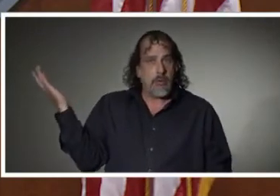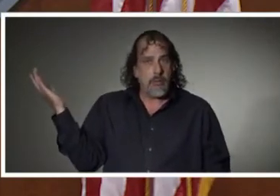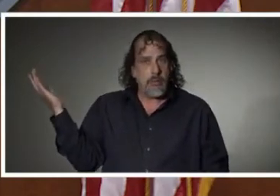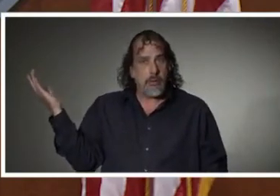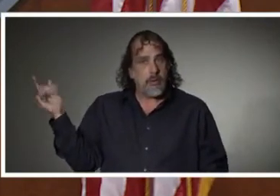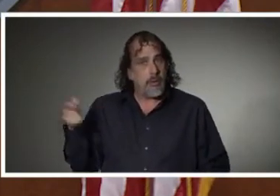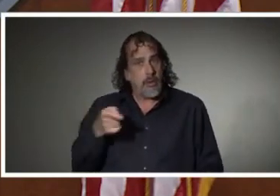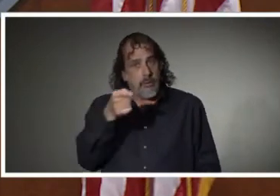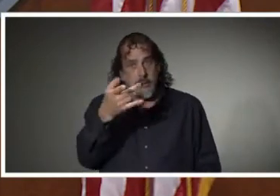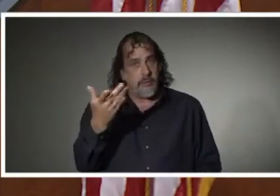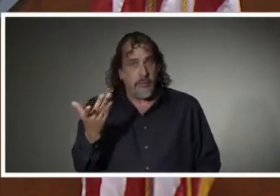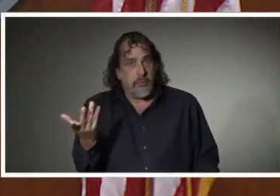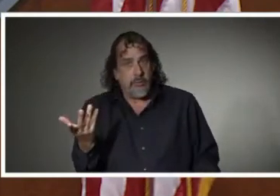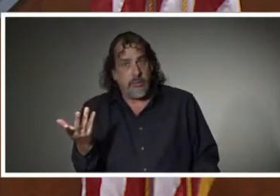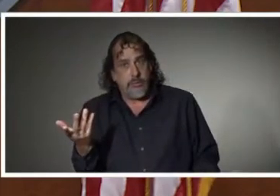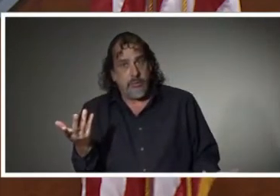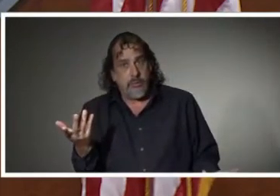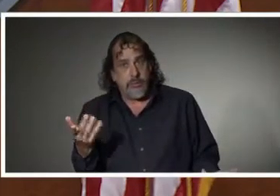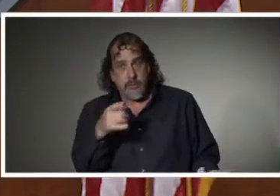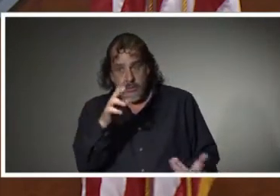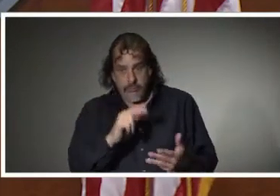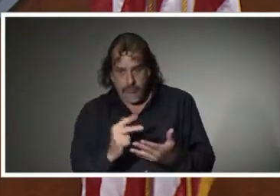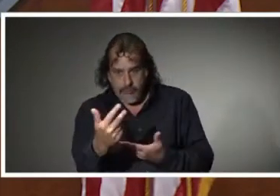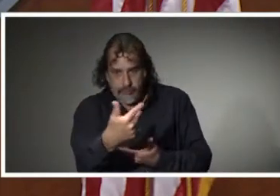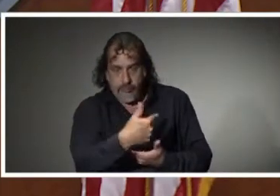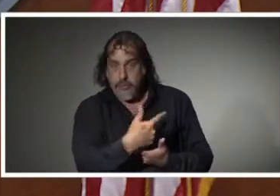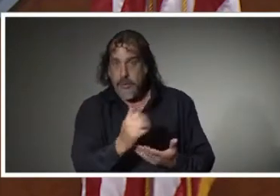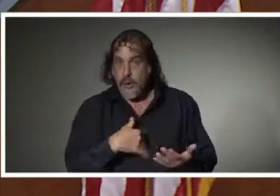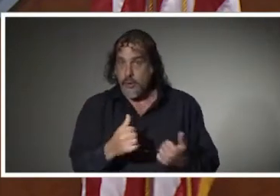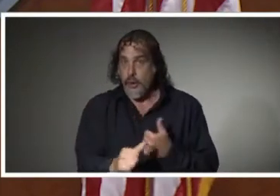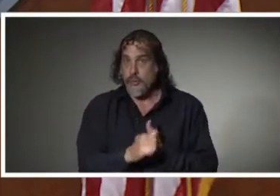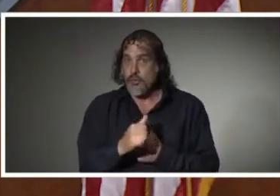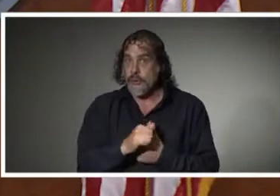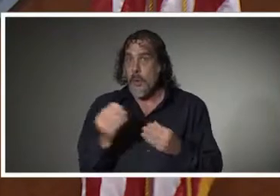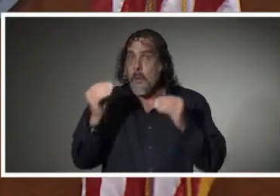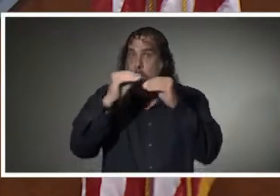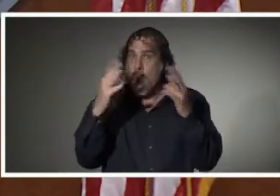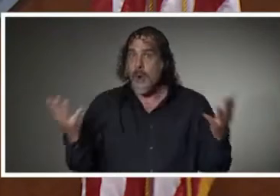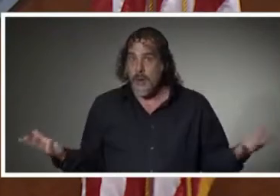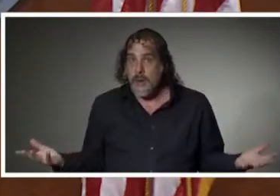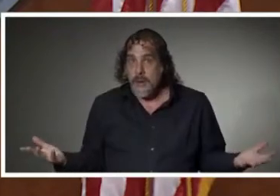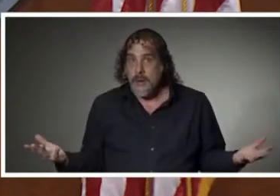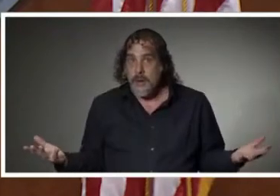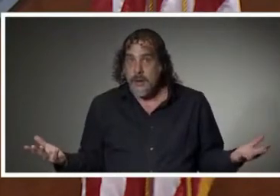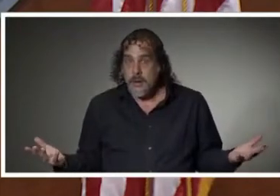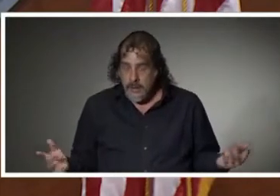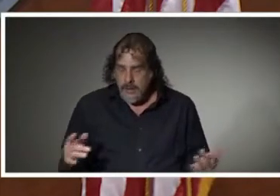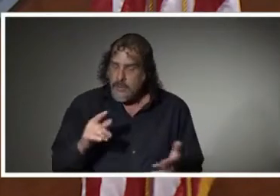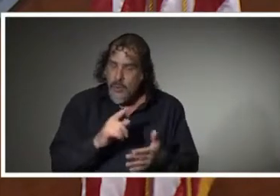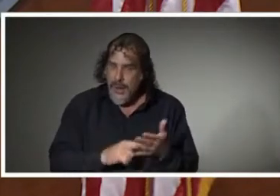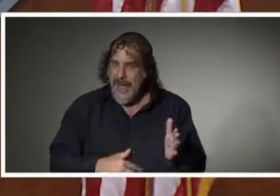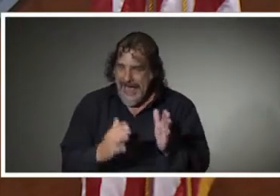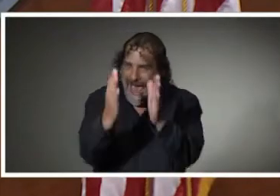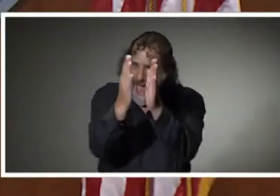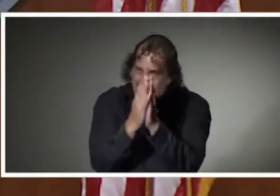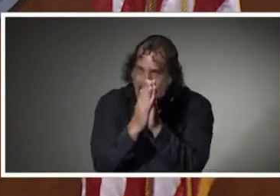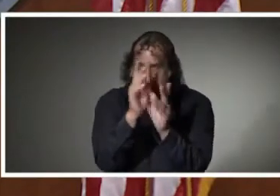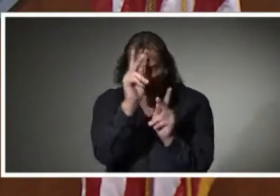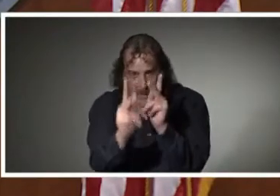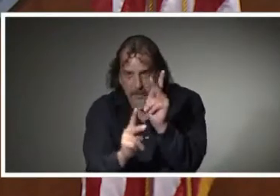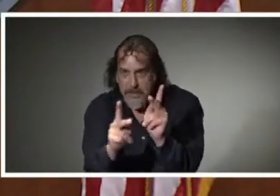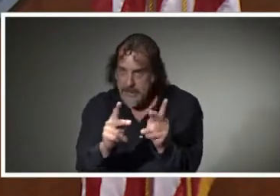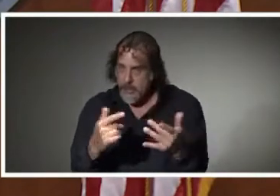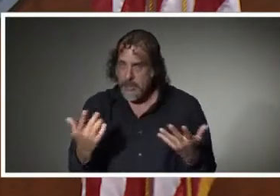then you are going to be at risk. And so what I'm asking my fellow Mississippians to think about